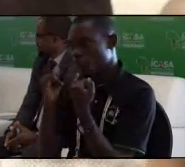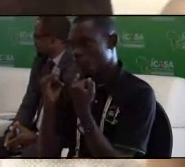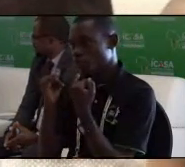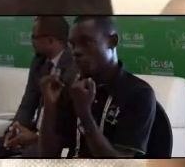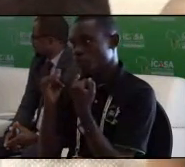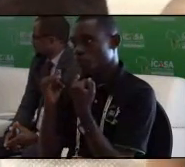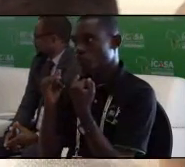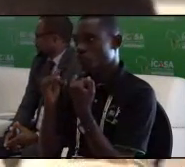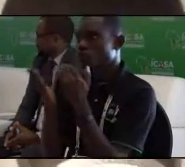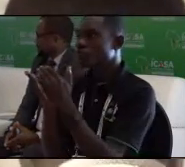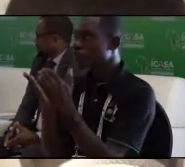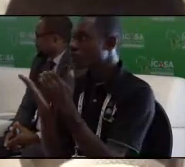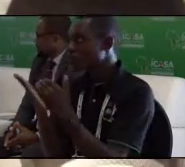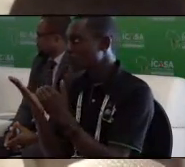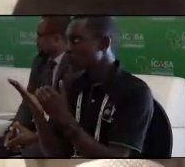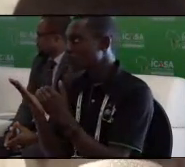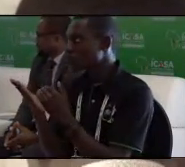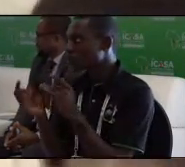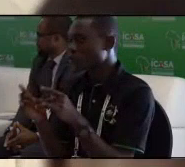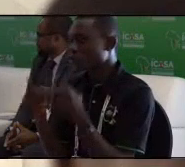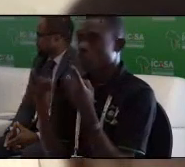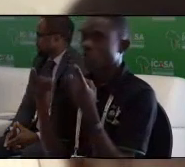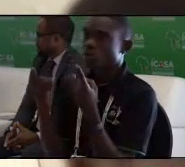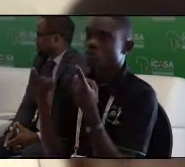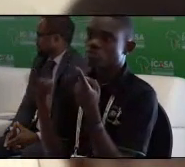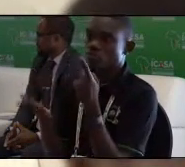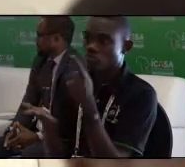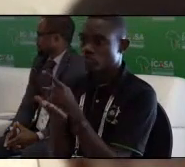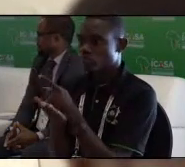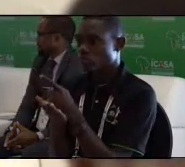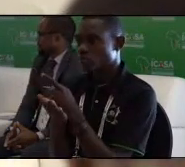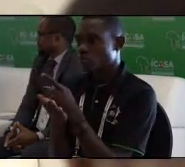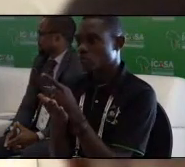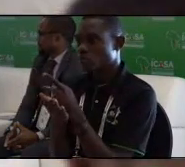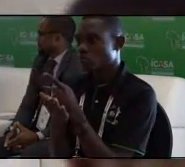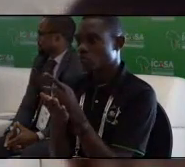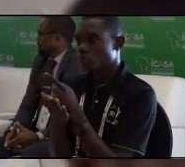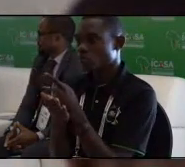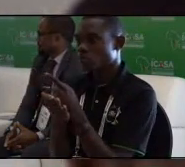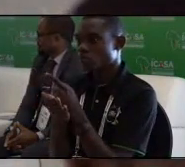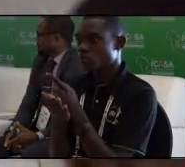the implementation, the framework on how it will be implemented is in that